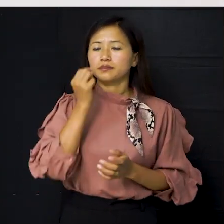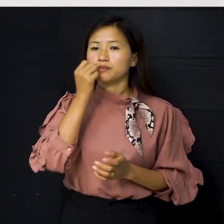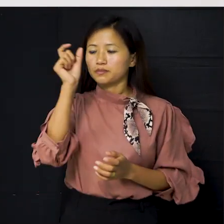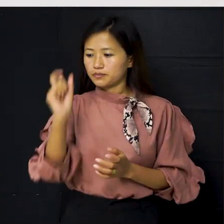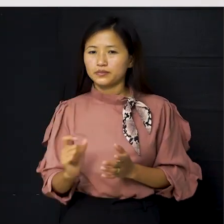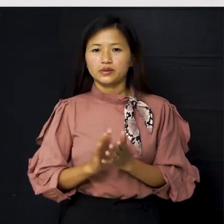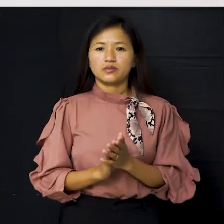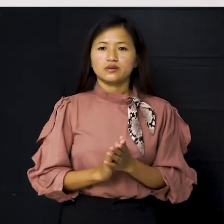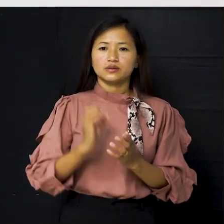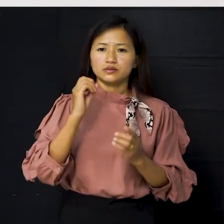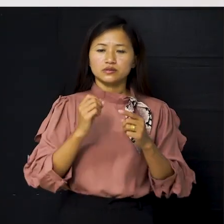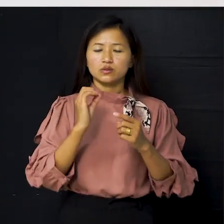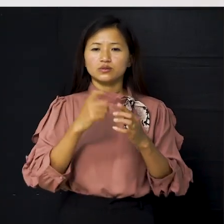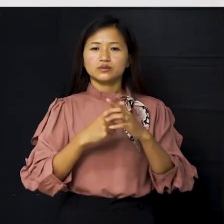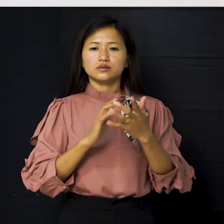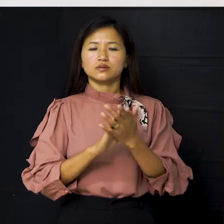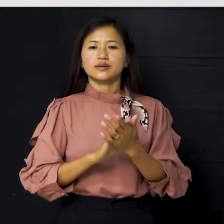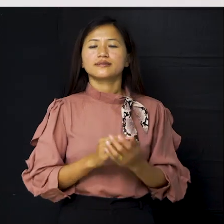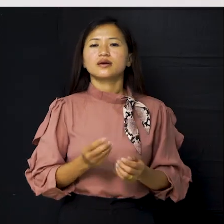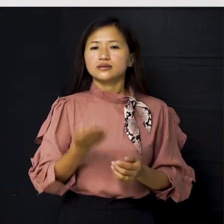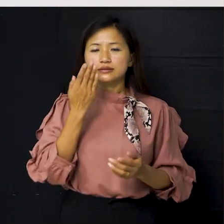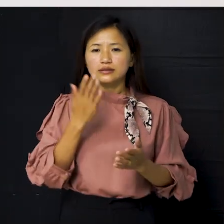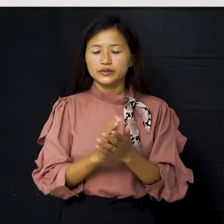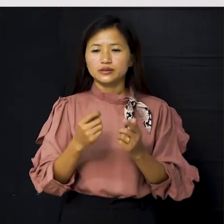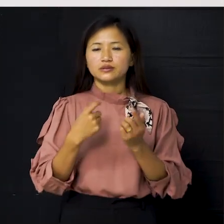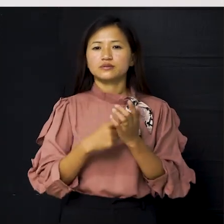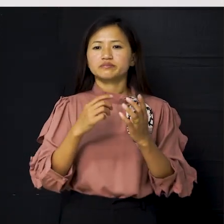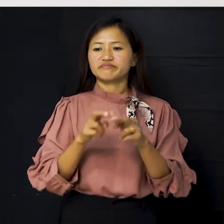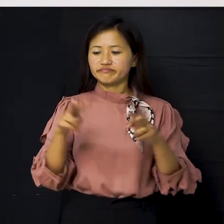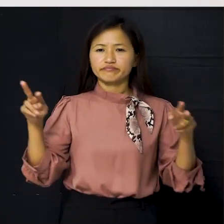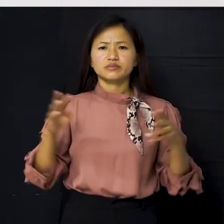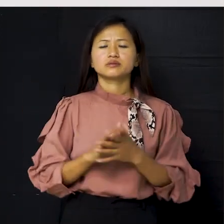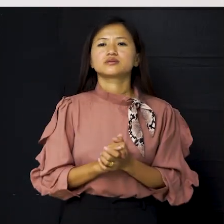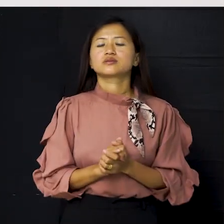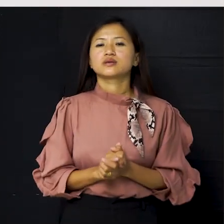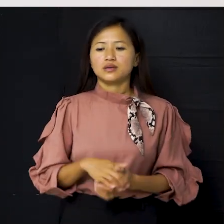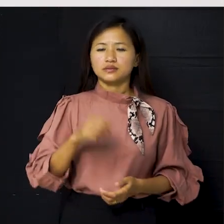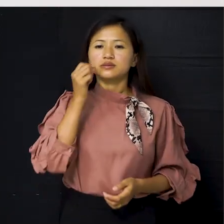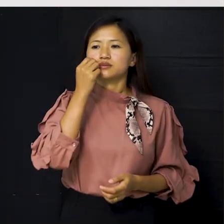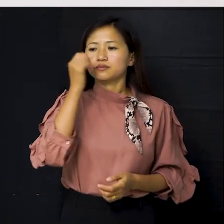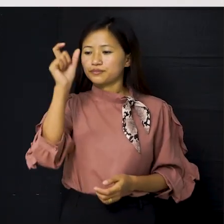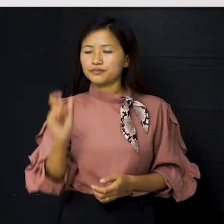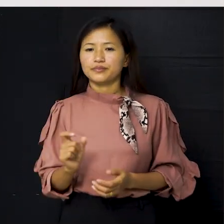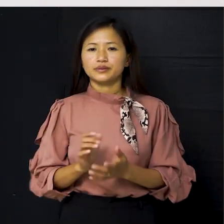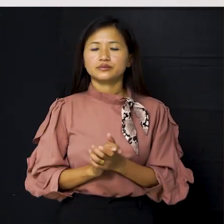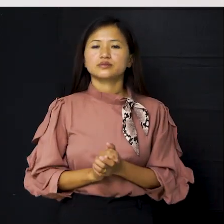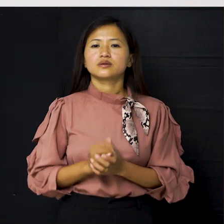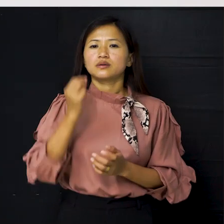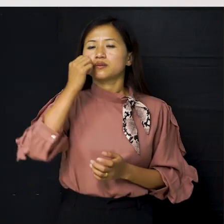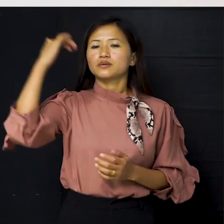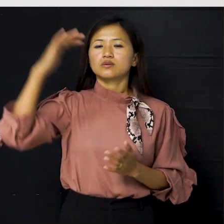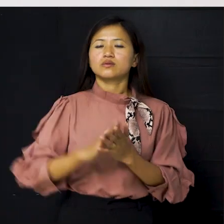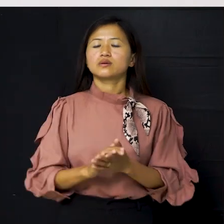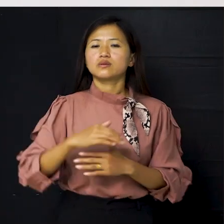strict orthodox Islamic religion, right? So this man, he wanted all his